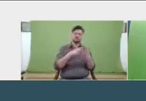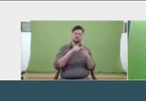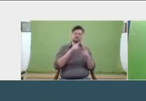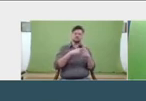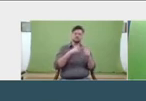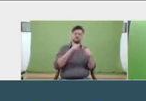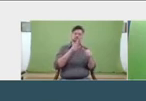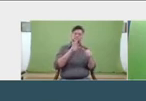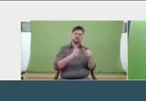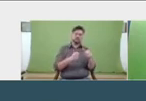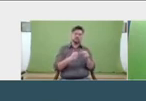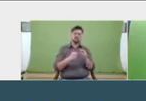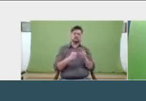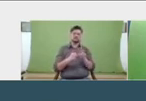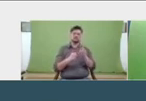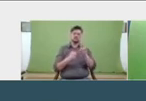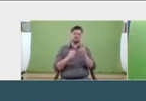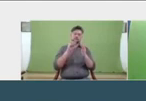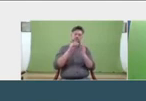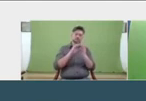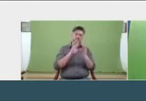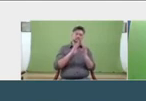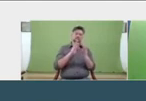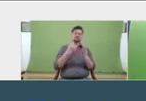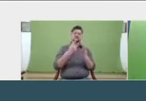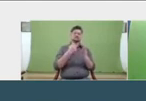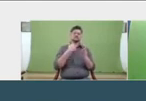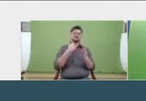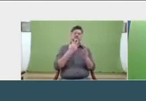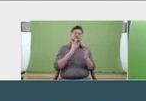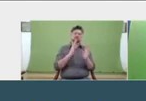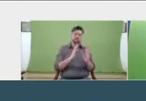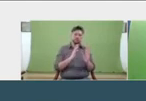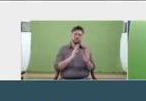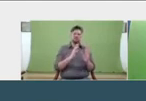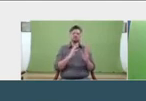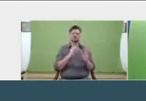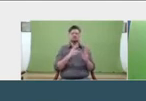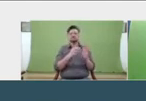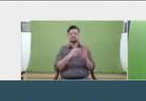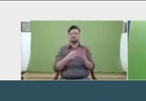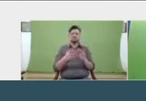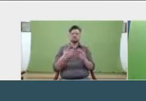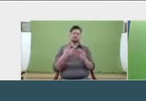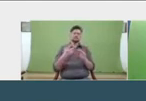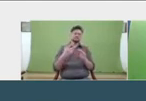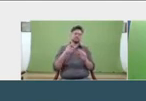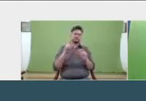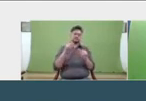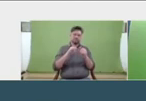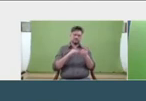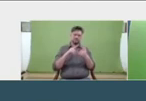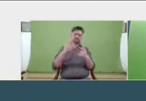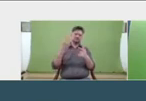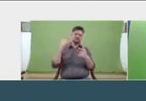so these are other things again something which indicate case tense agreement other morphophonological processes which are